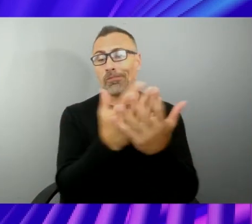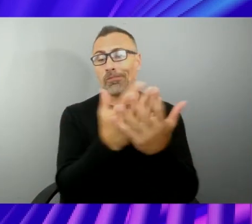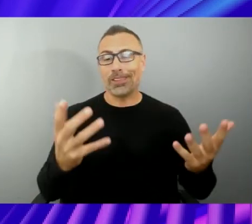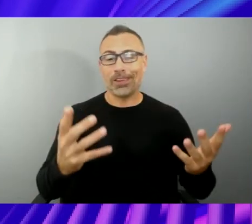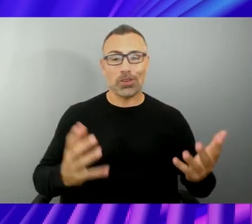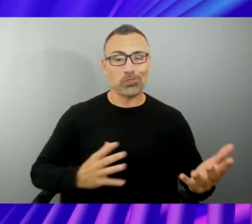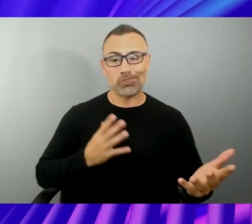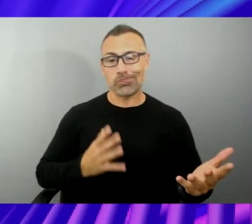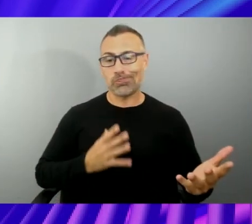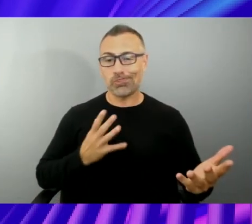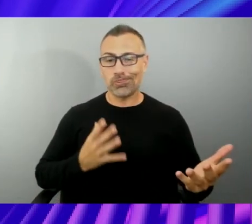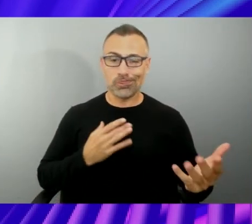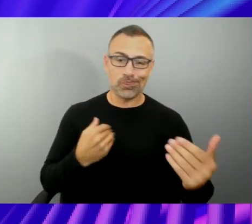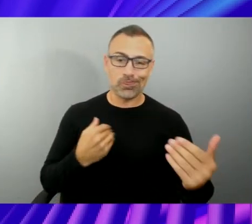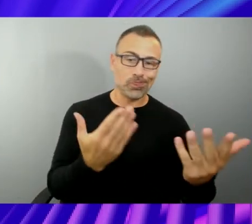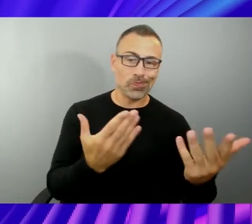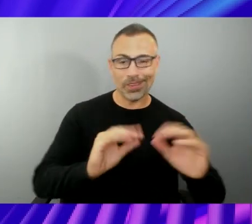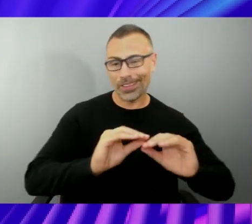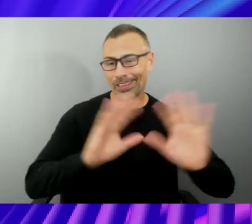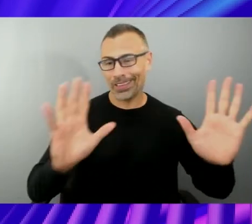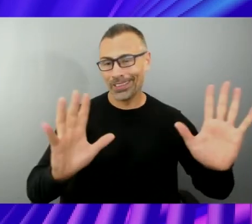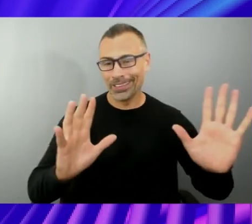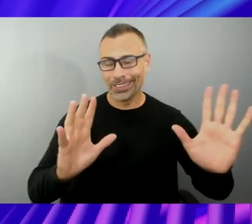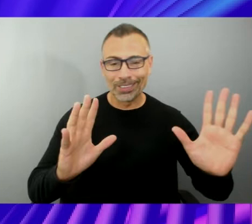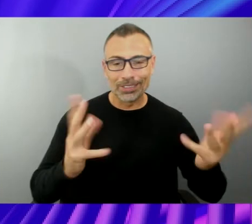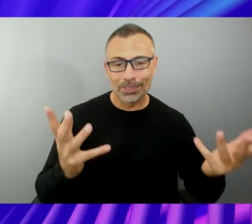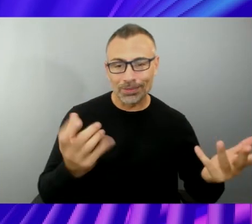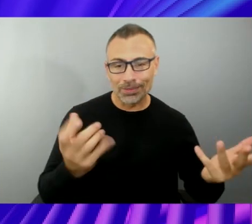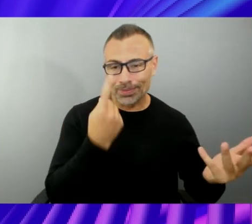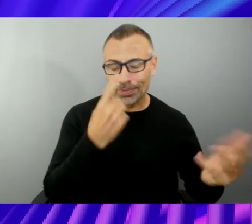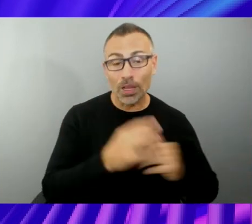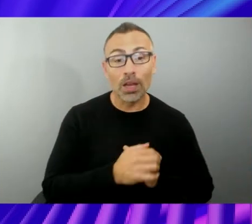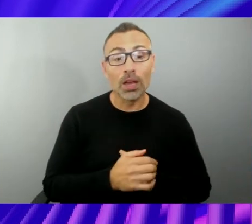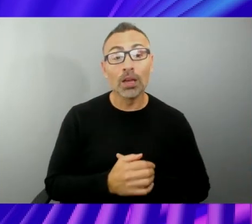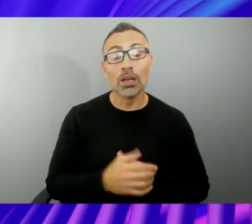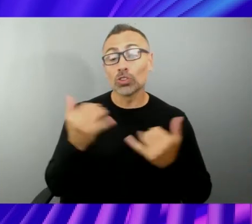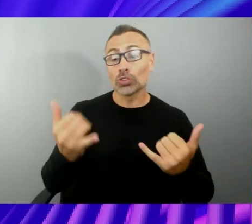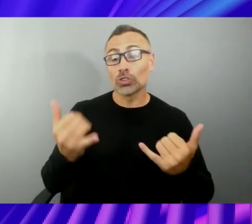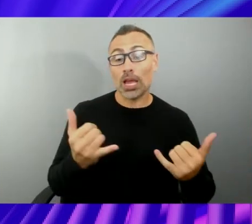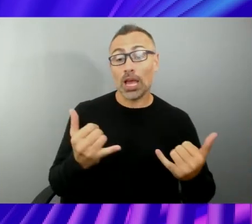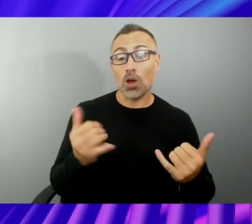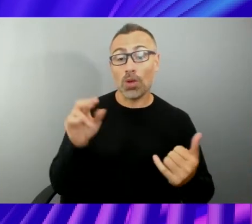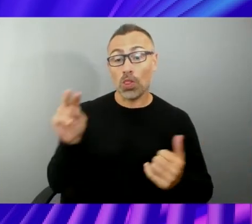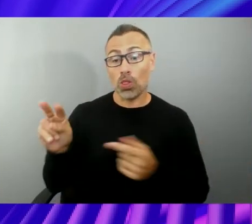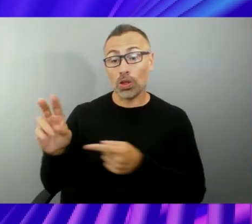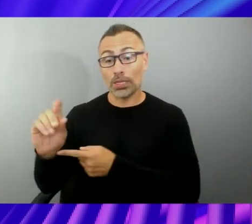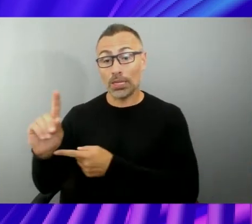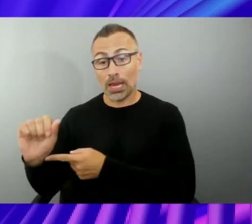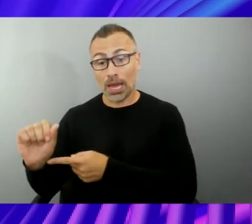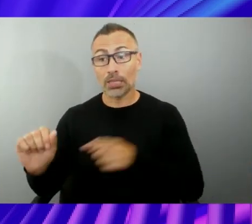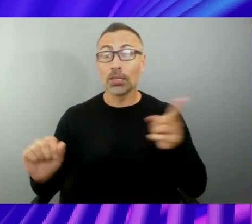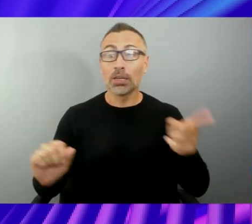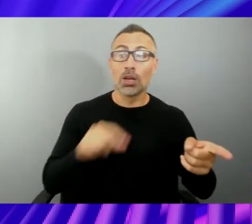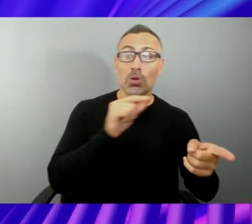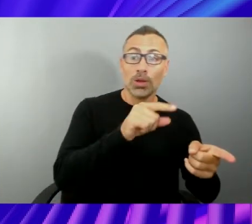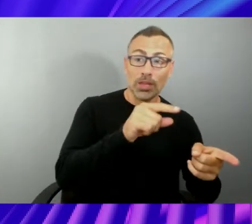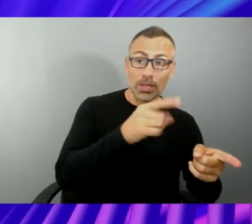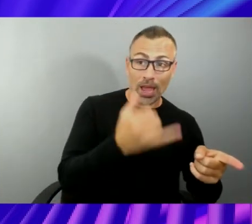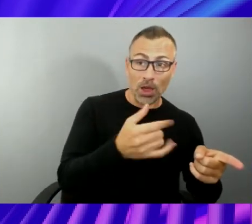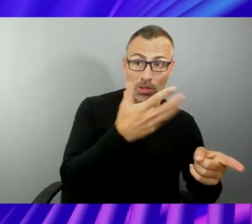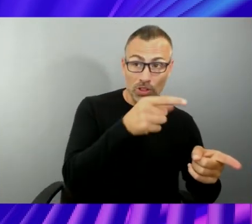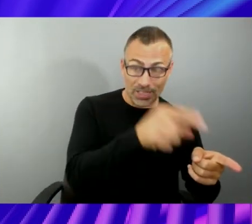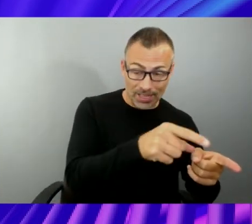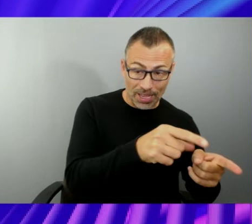you can clearly read it, right? So now we look at the Okta. We are not going to look at R0 completely, but I just want to show how you